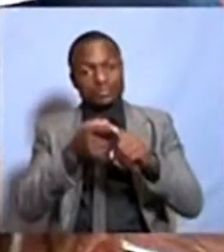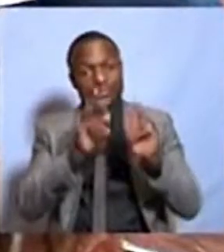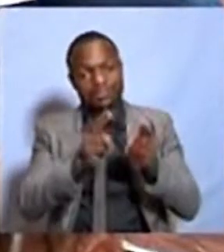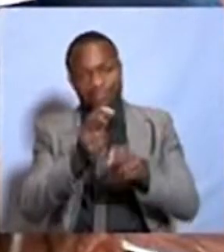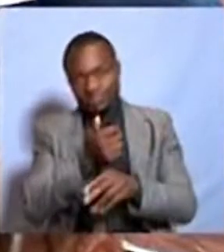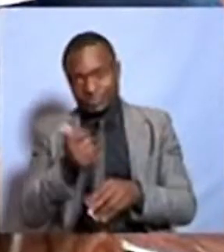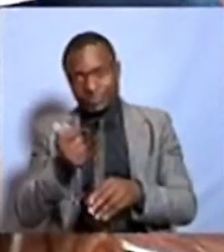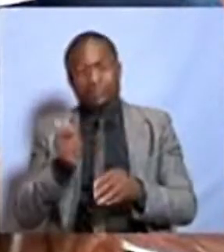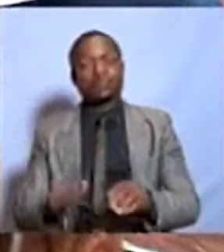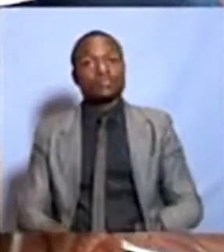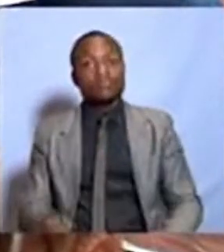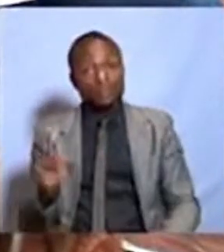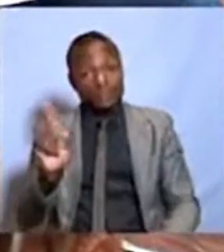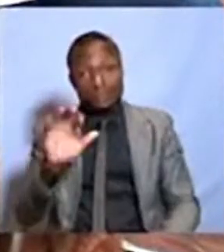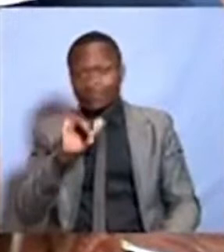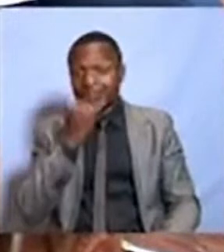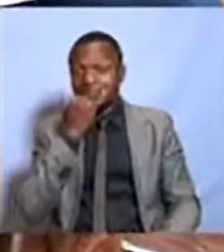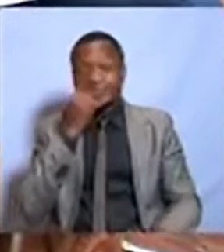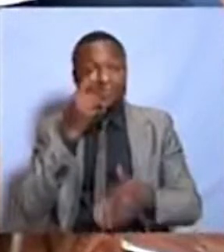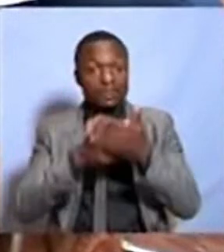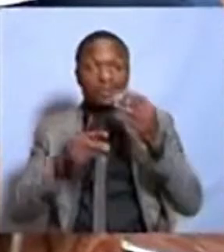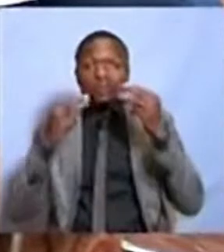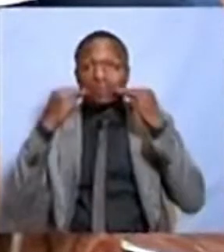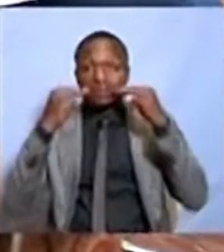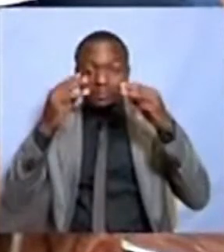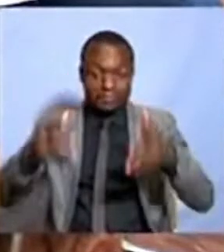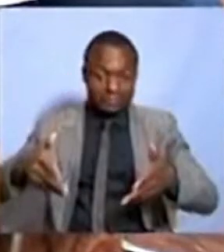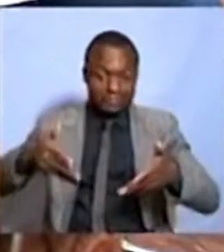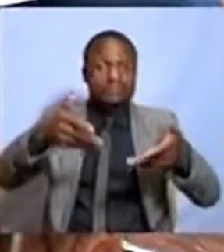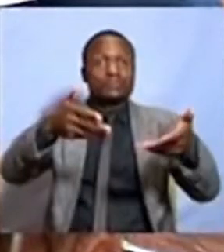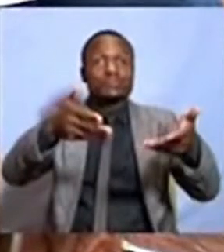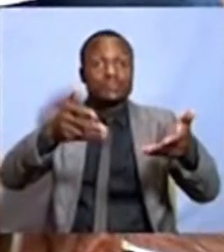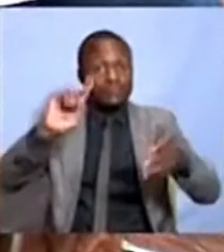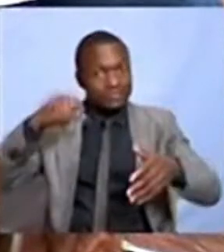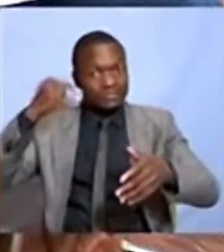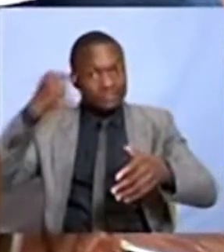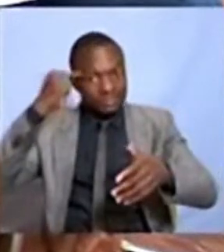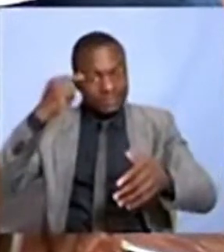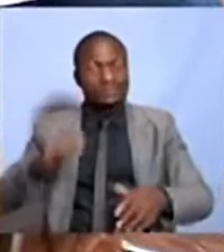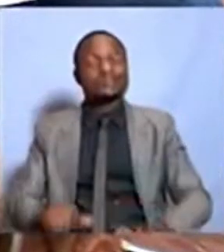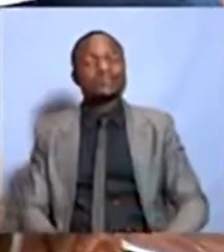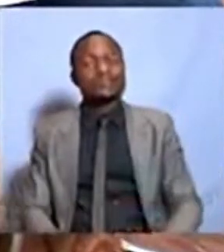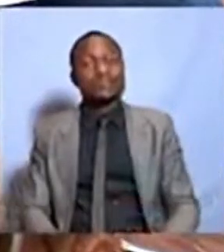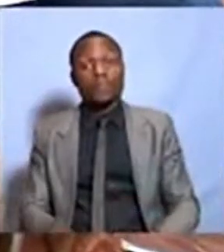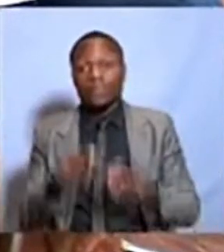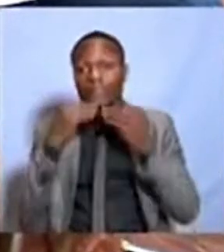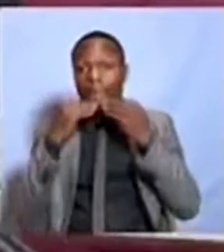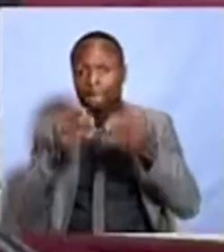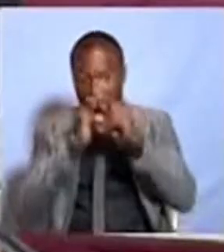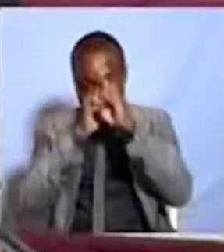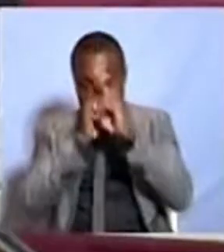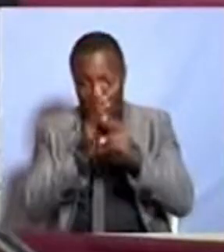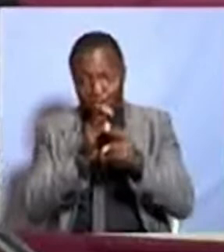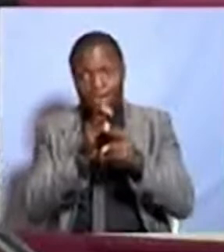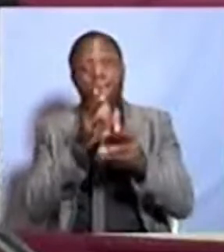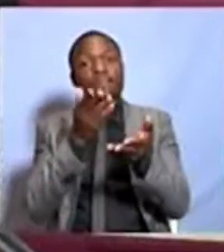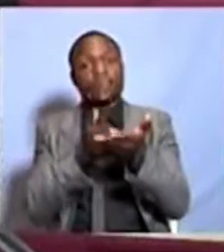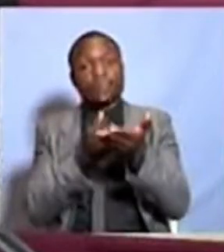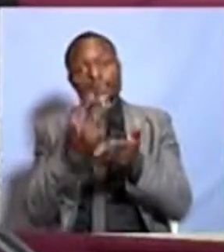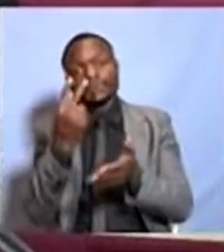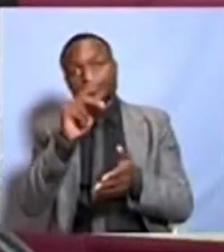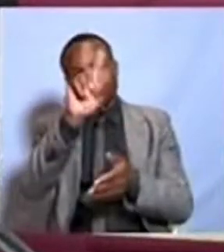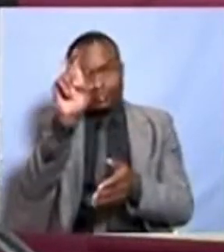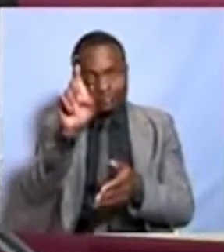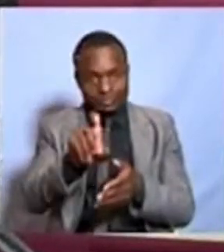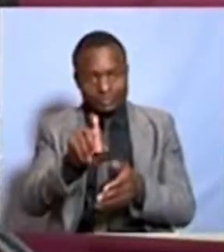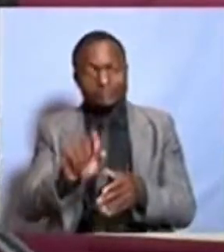Where have we gone wrong, or what message are we taking to government? Thank you so much, Honorable, for these two